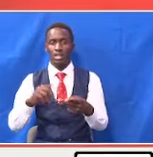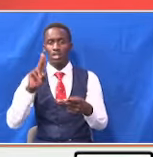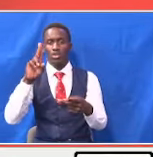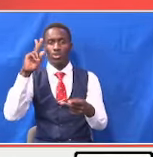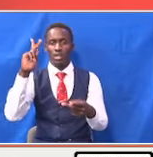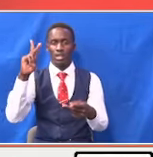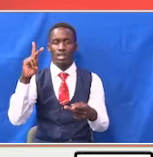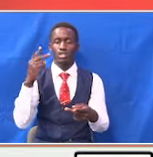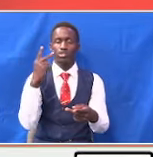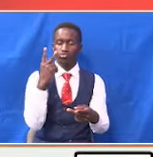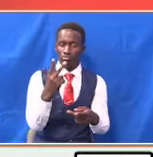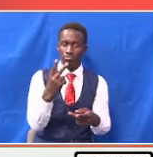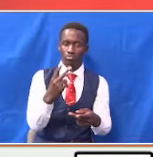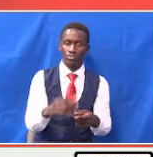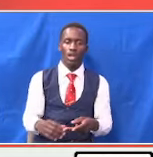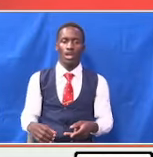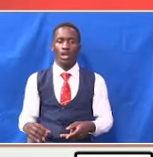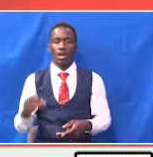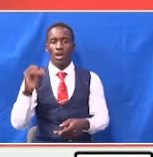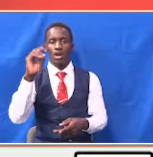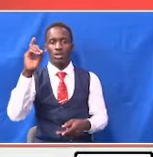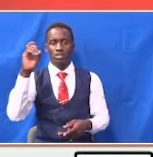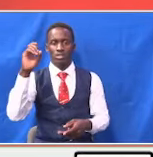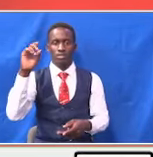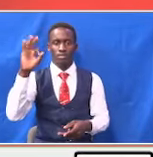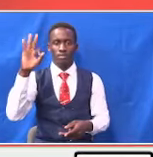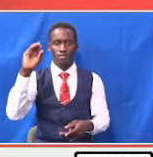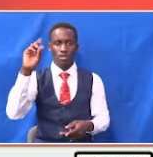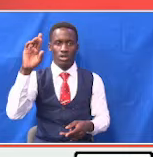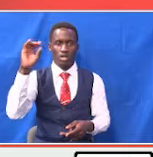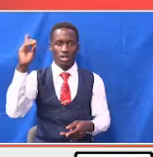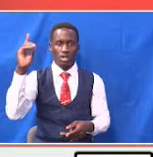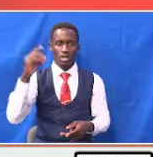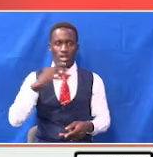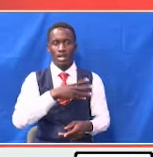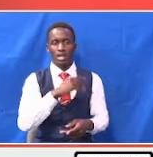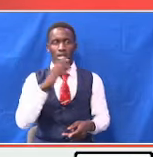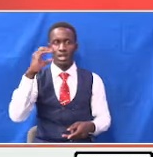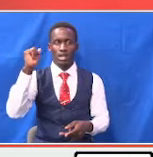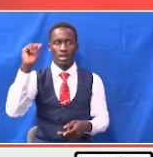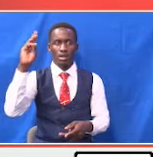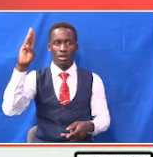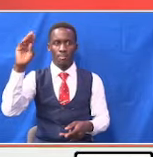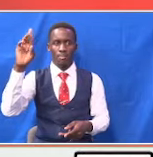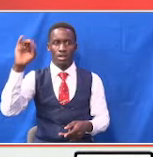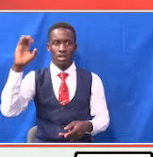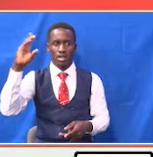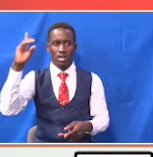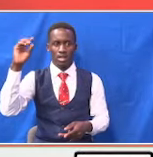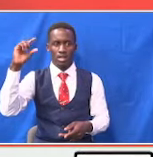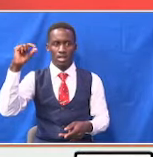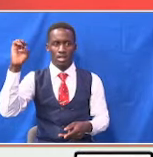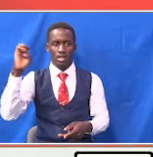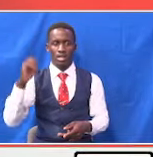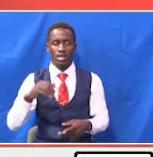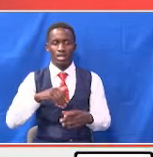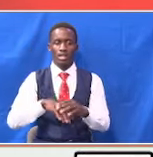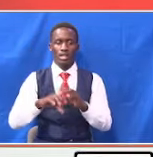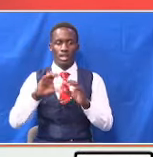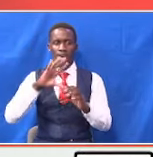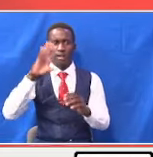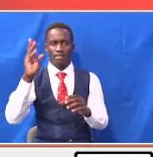universities. That's Oxford and Cambridge. The rest of the world follow. In Africa, there's